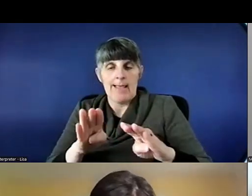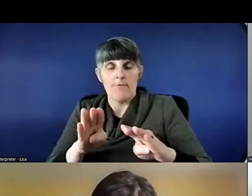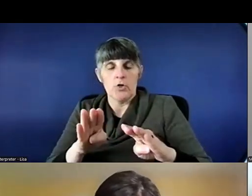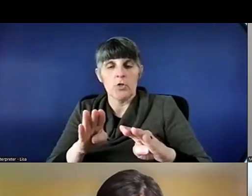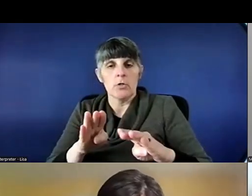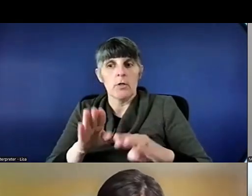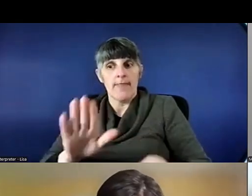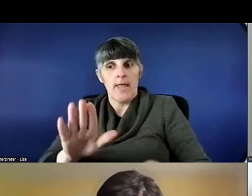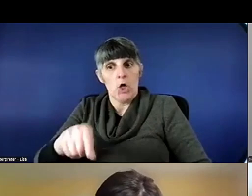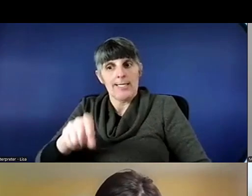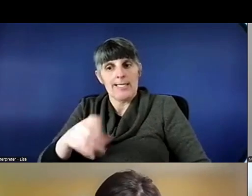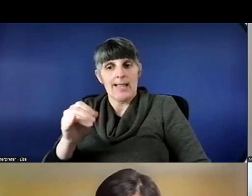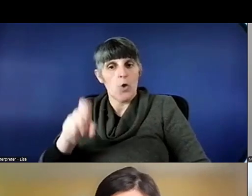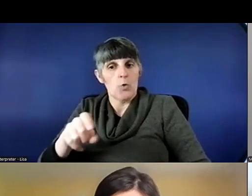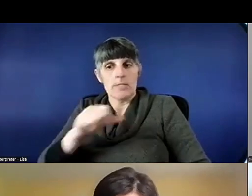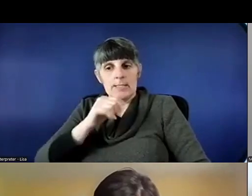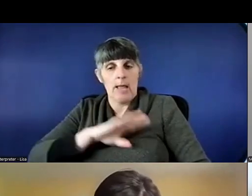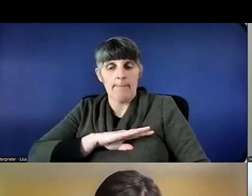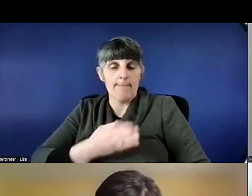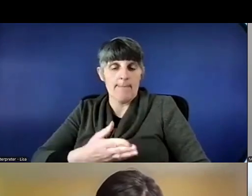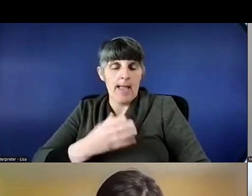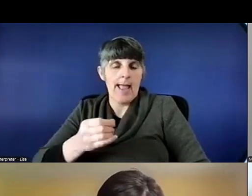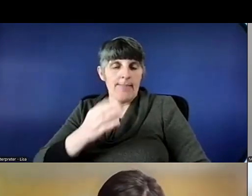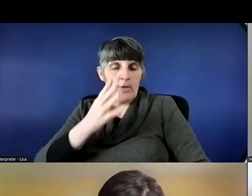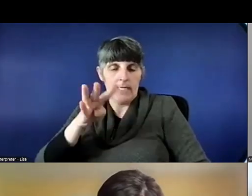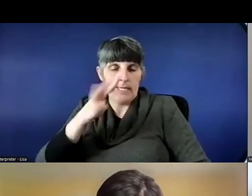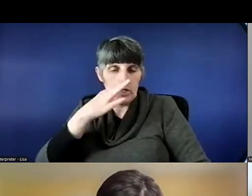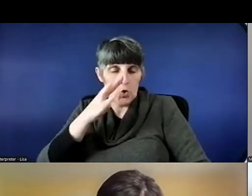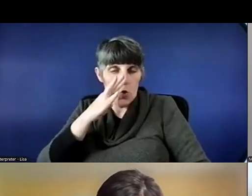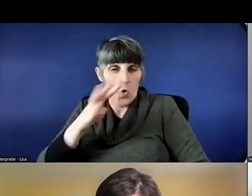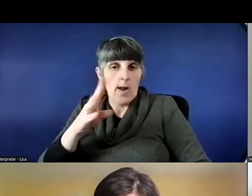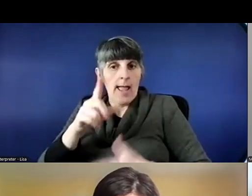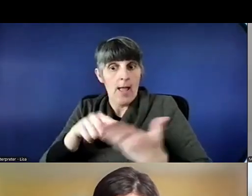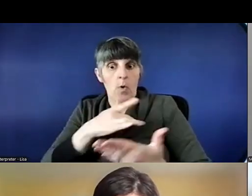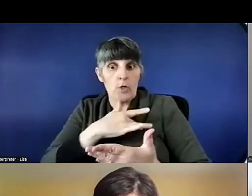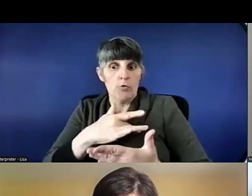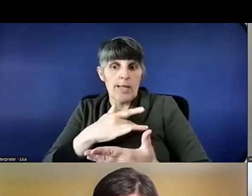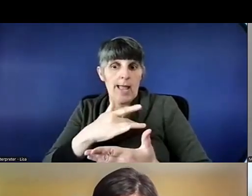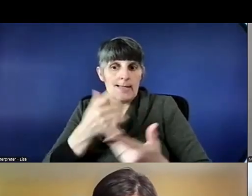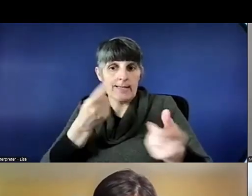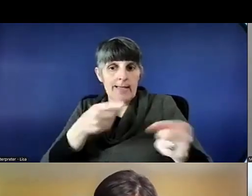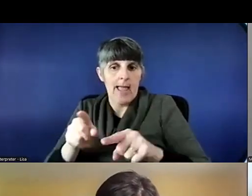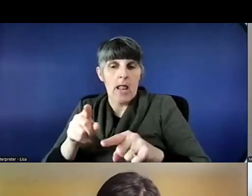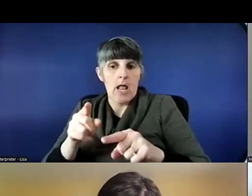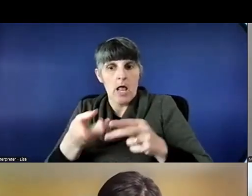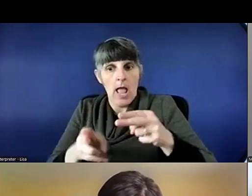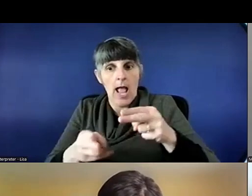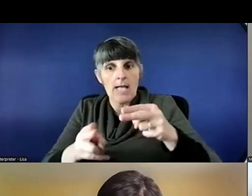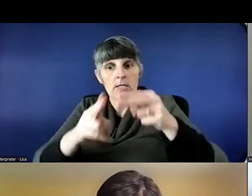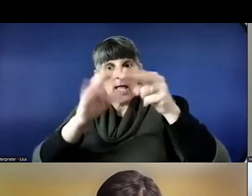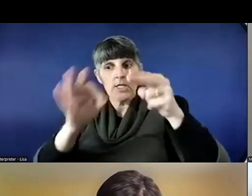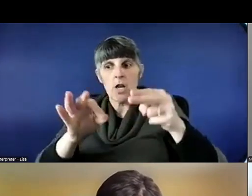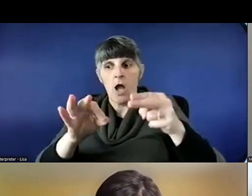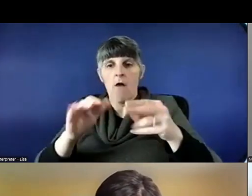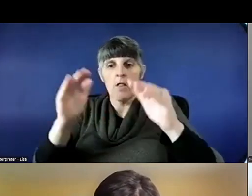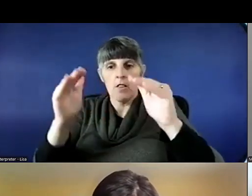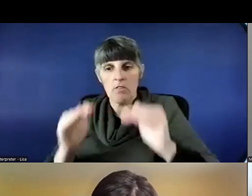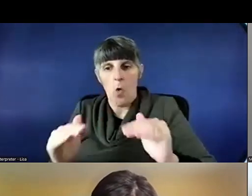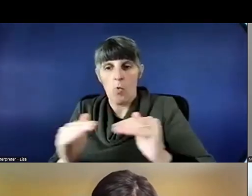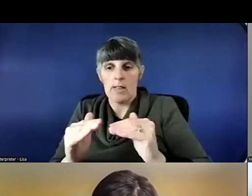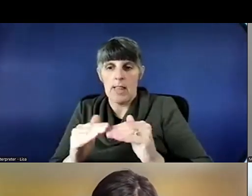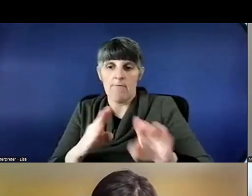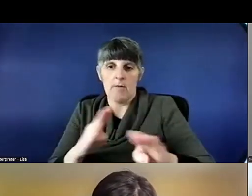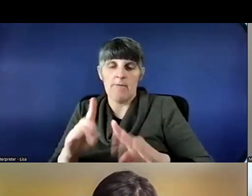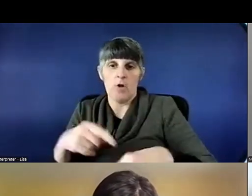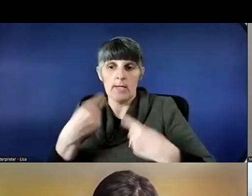their needs, and those needs aren't being met and they're being ignored. And what you tend to get is an escalation of lower level behaviors